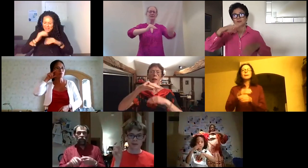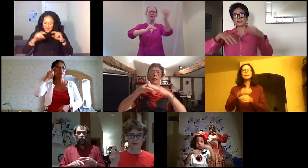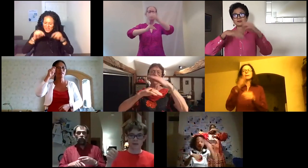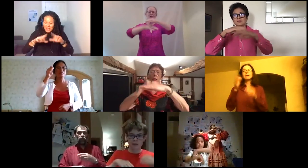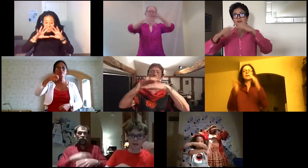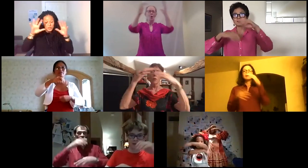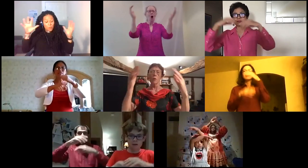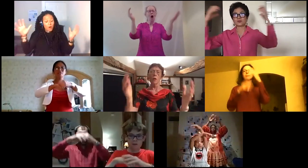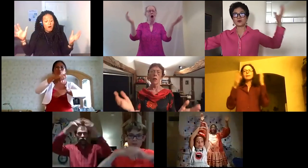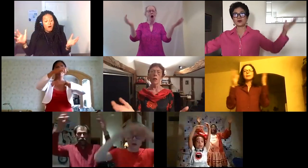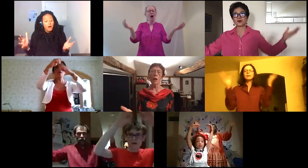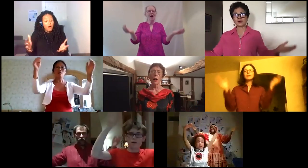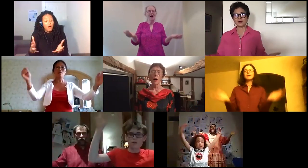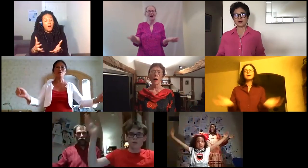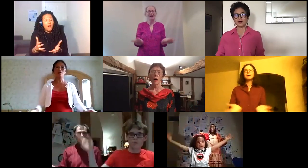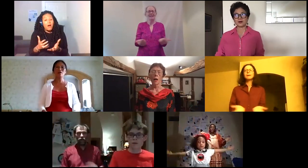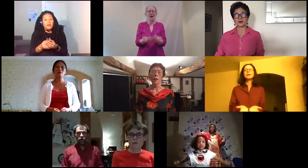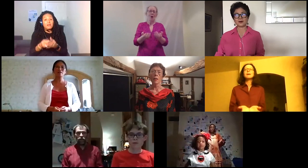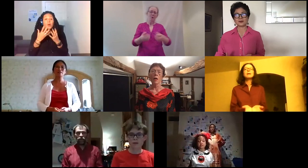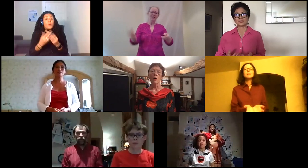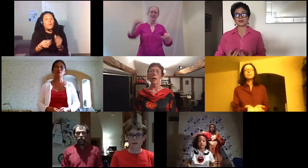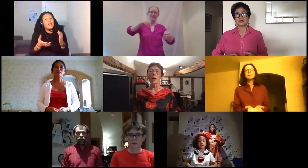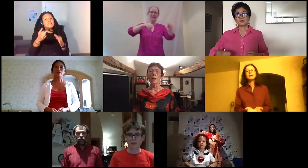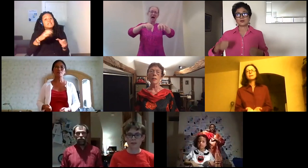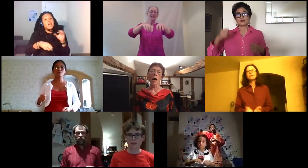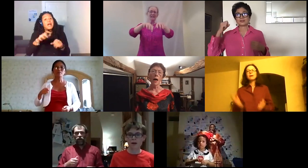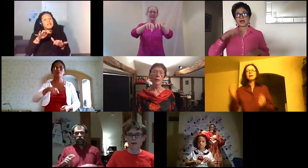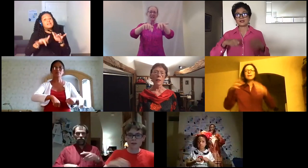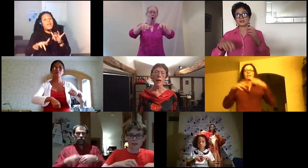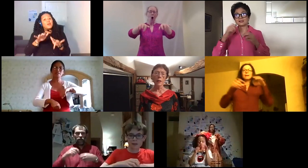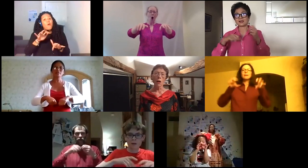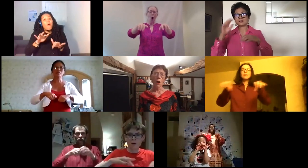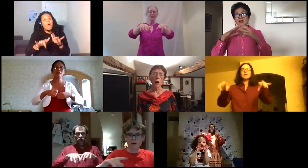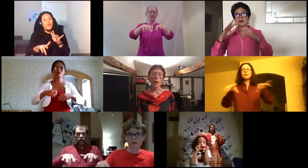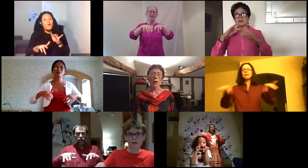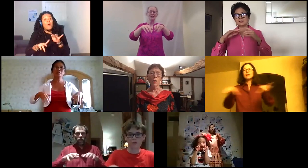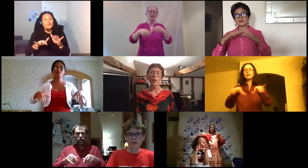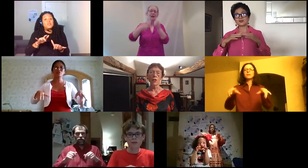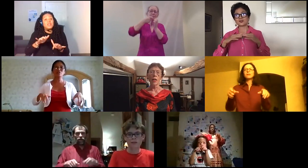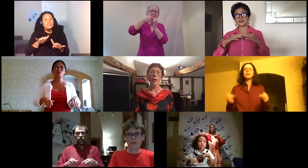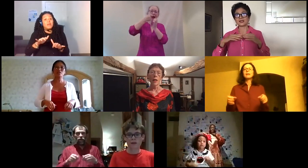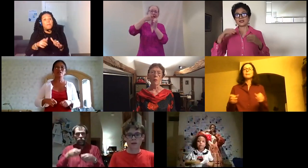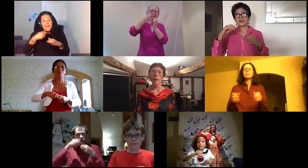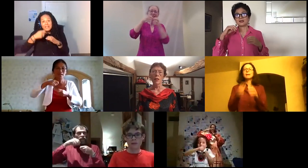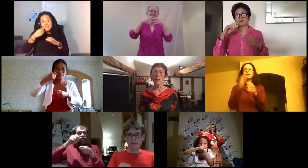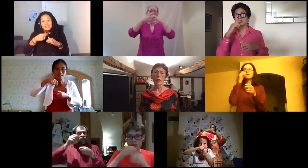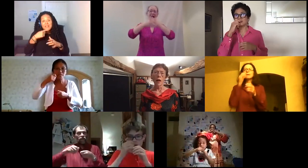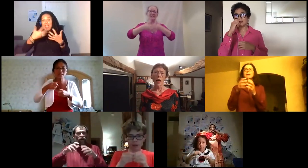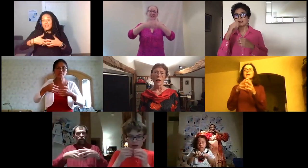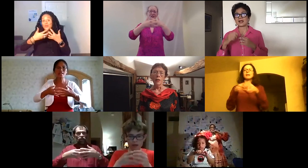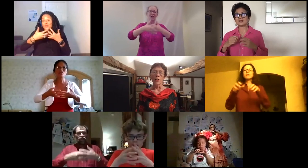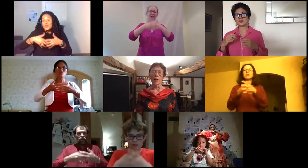built this world, with science, technology, medicine,